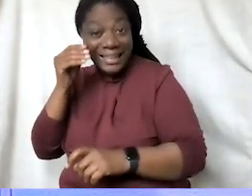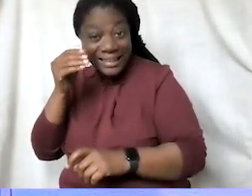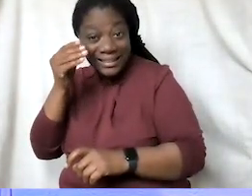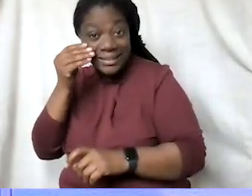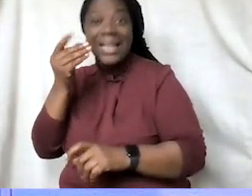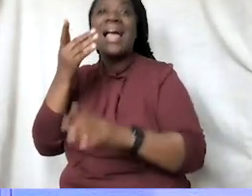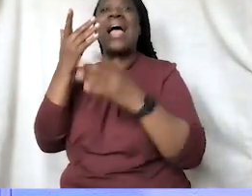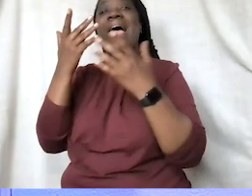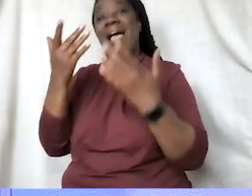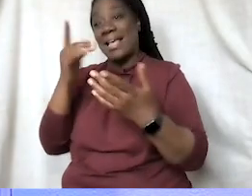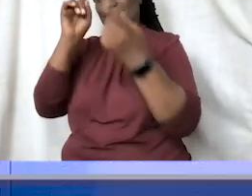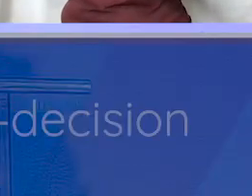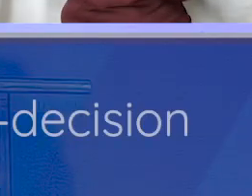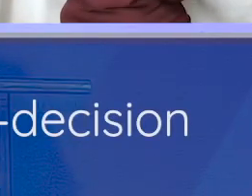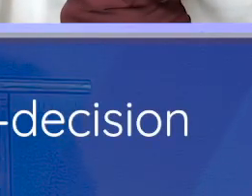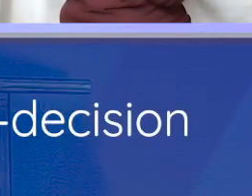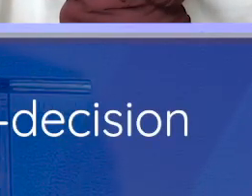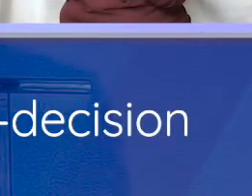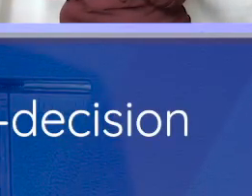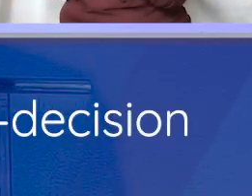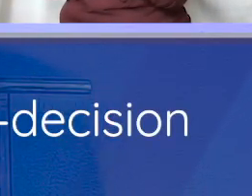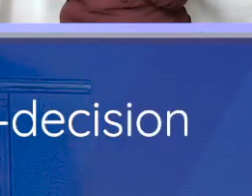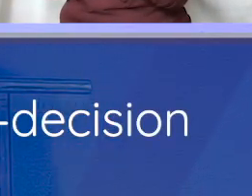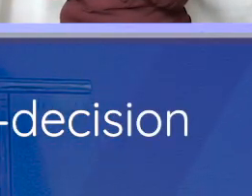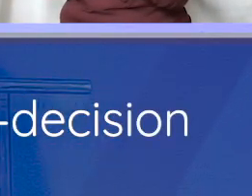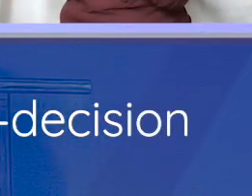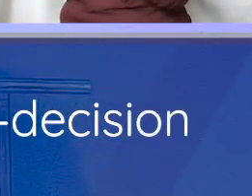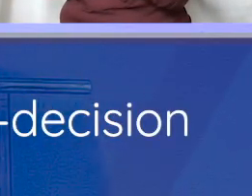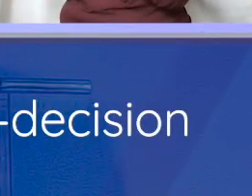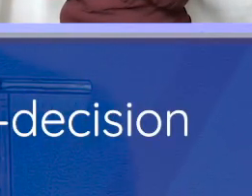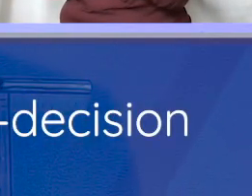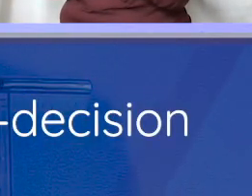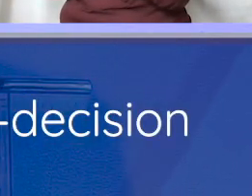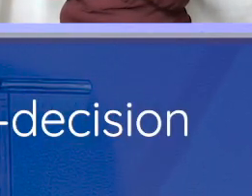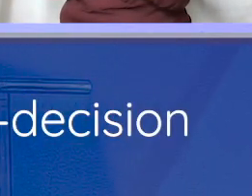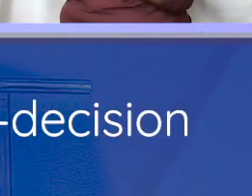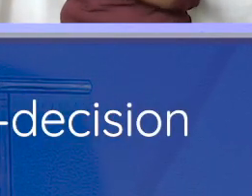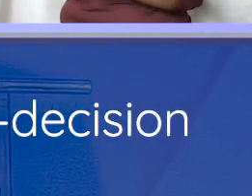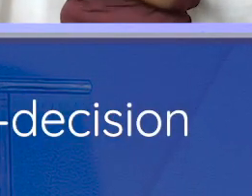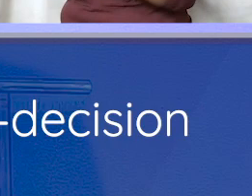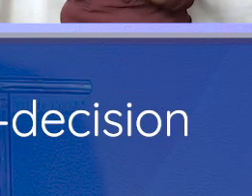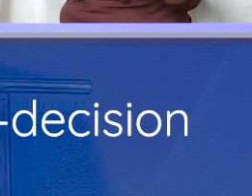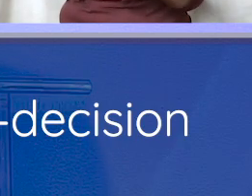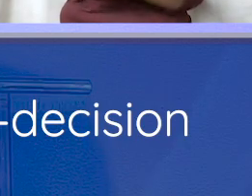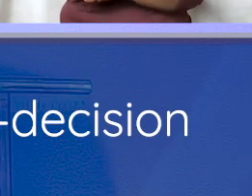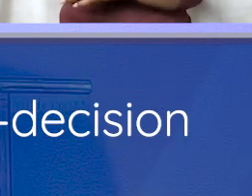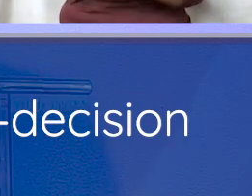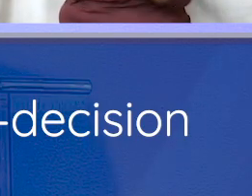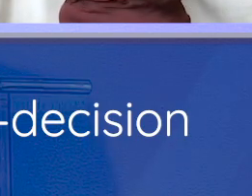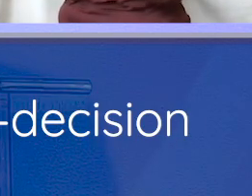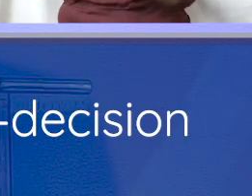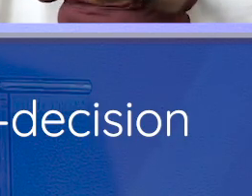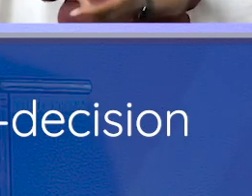prayer. There is someone tonight who needs deliverance. I want to pray for you